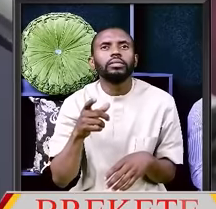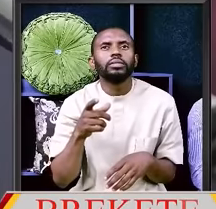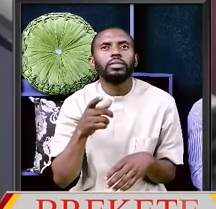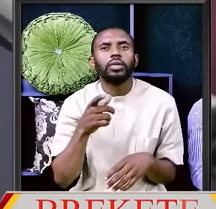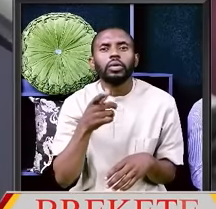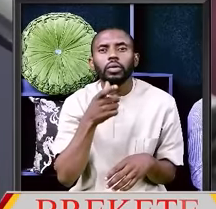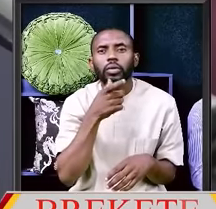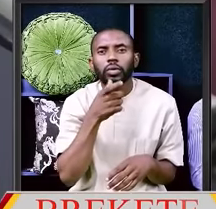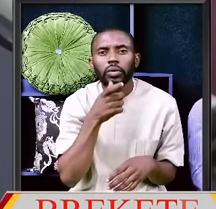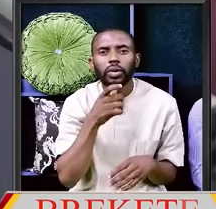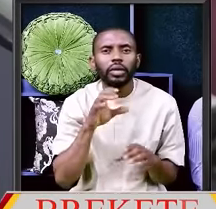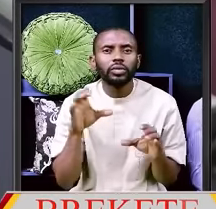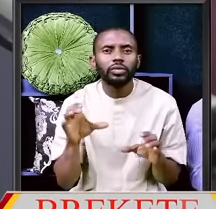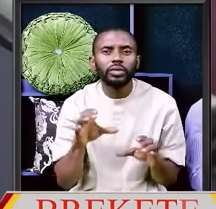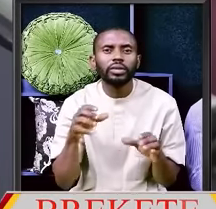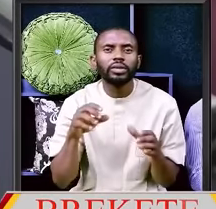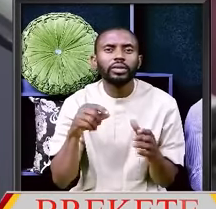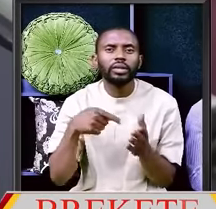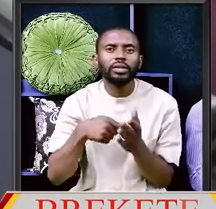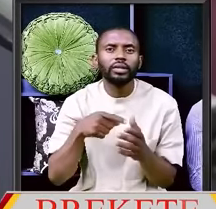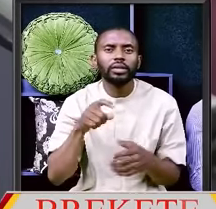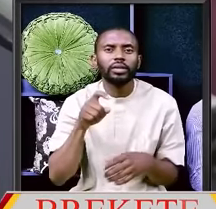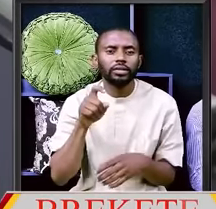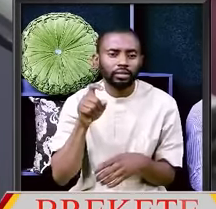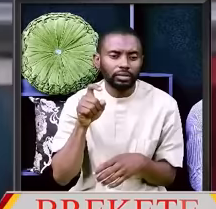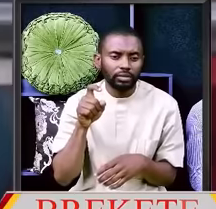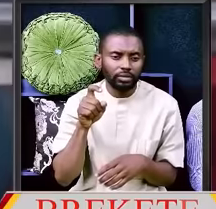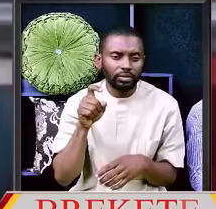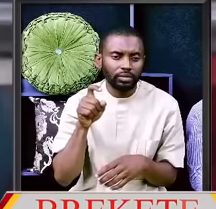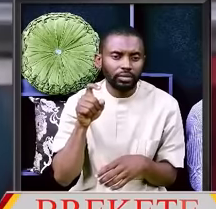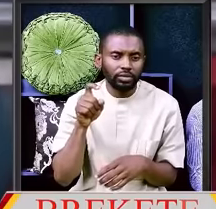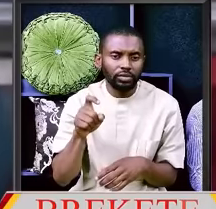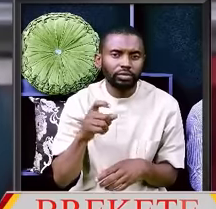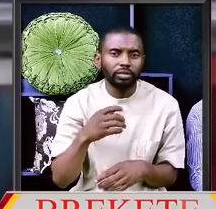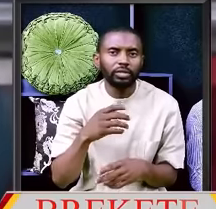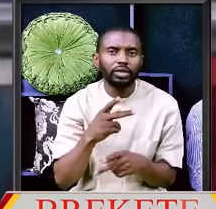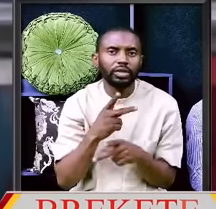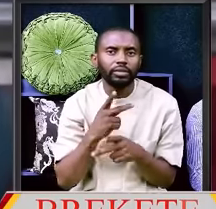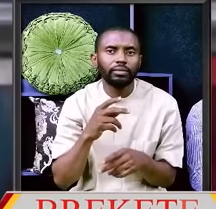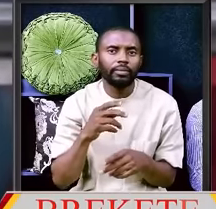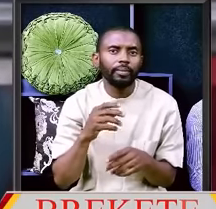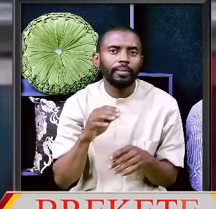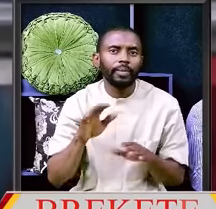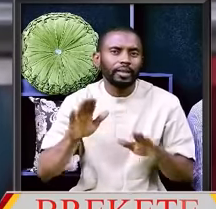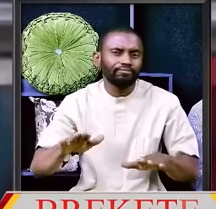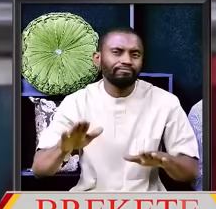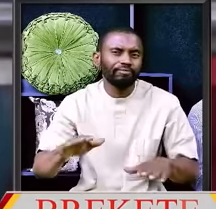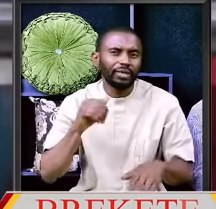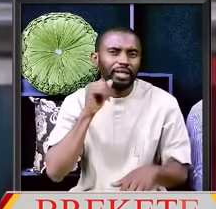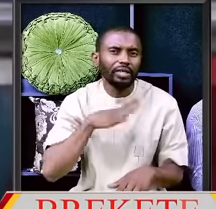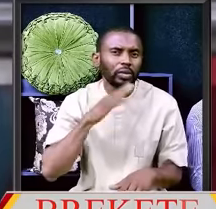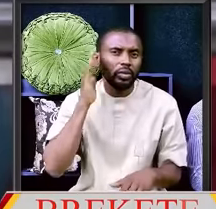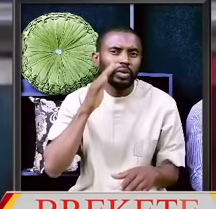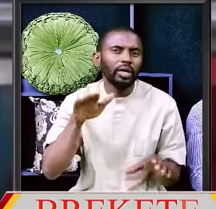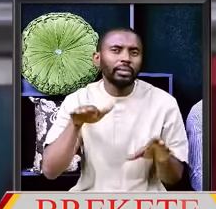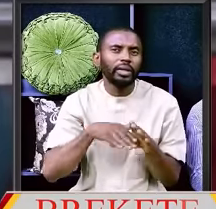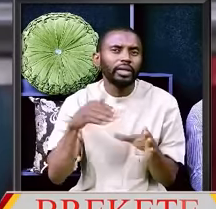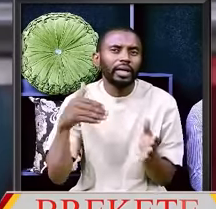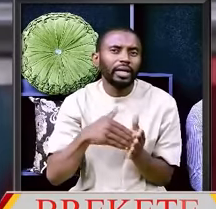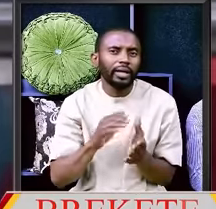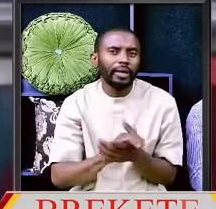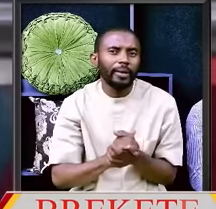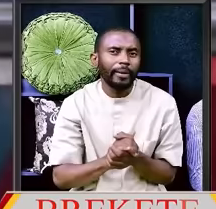He's the one that lost his son. The lady will still marry again. The Baba cannot have a child that will grow up like his